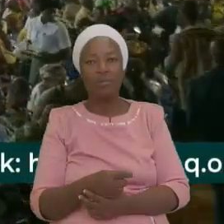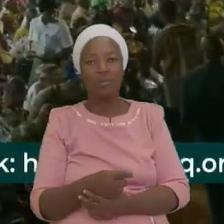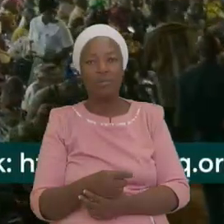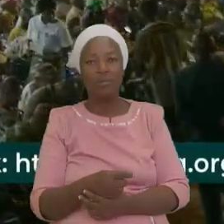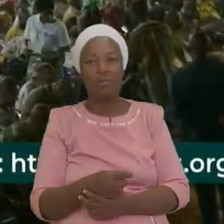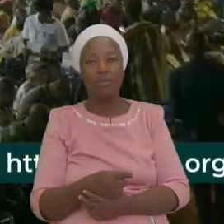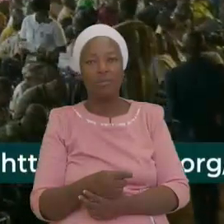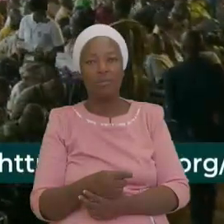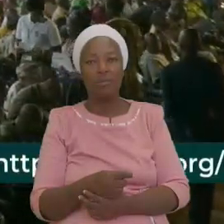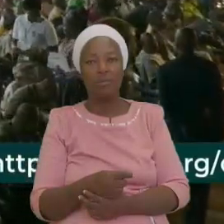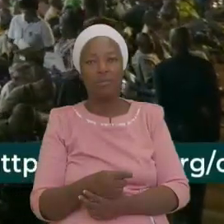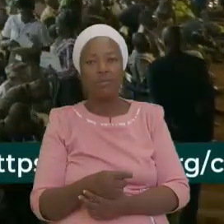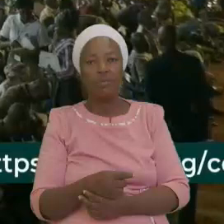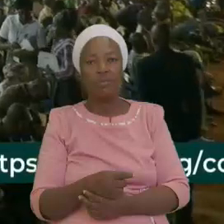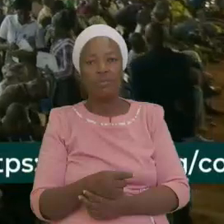234 915